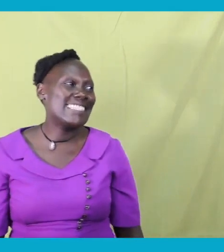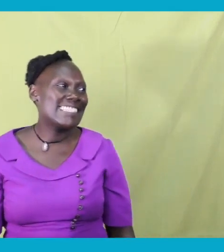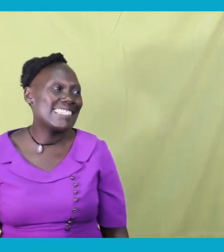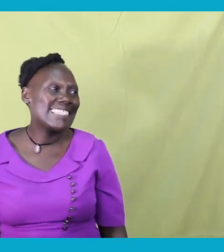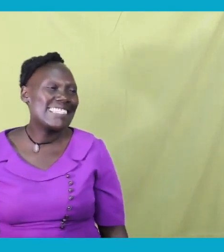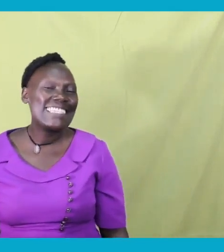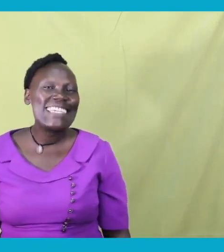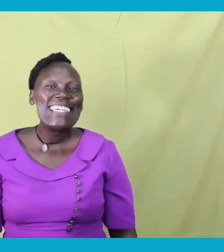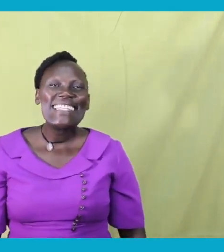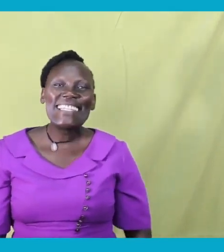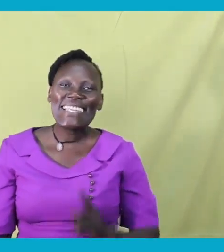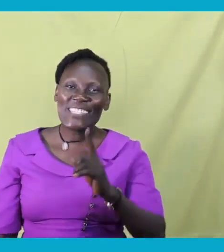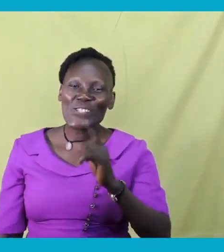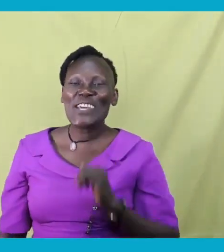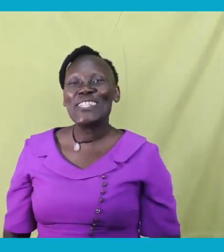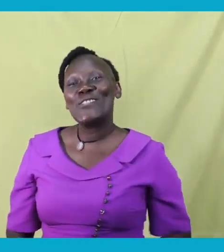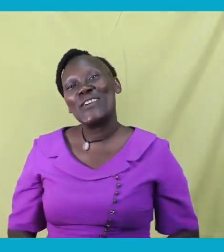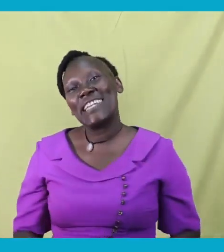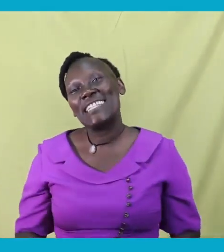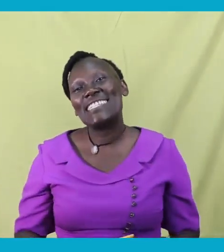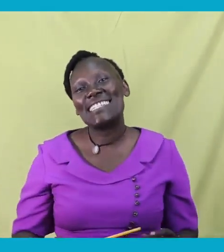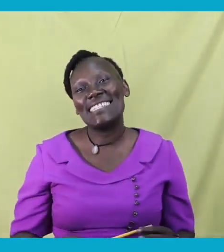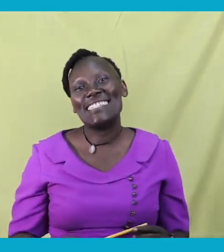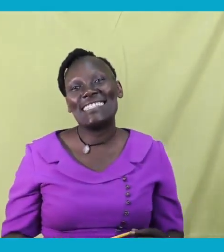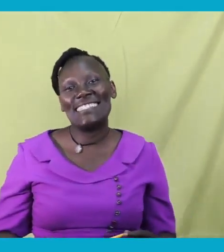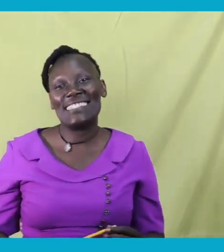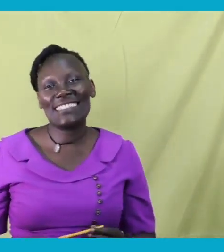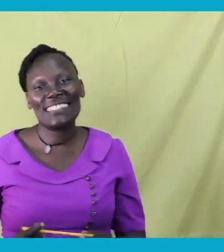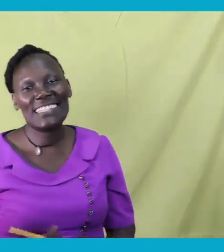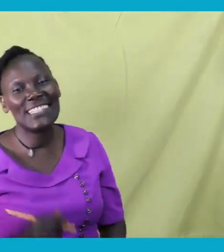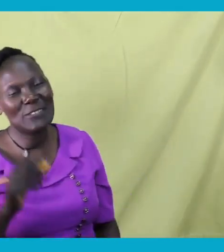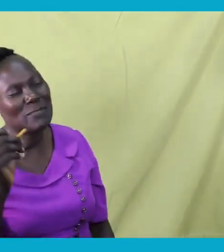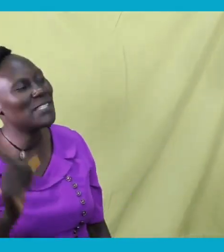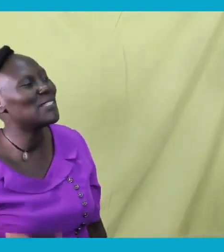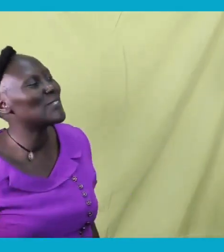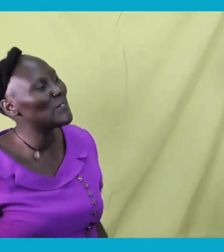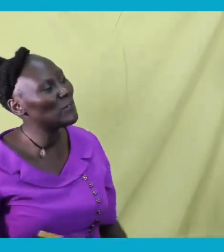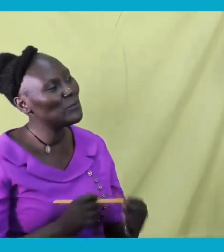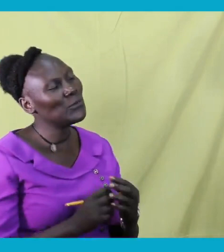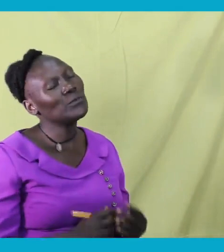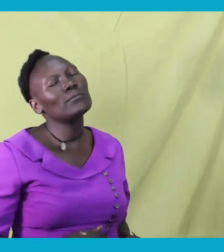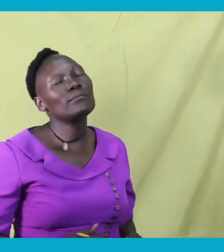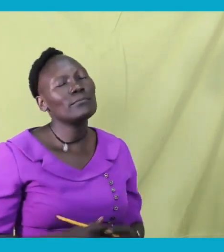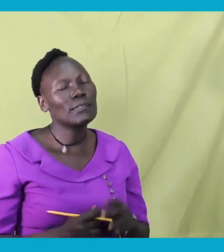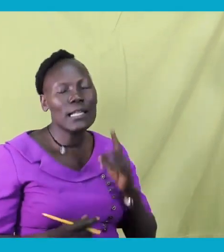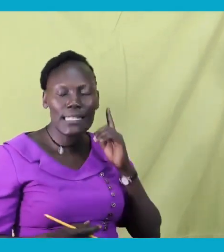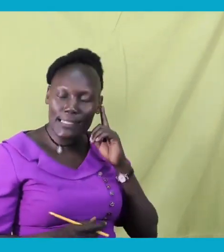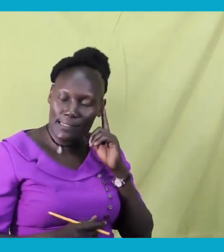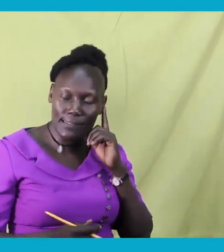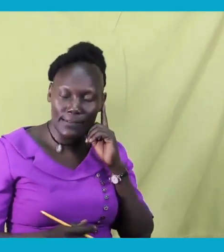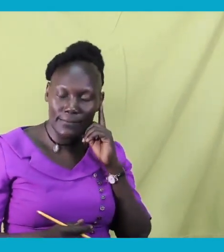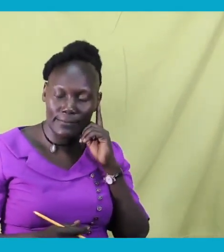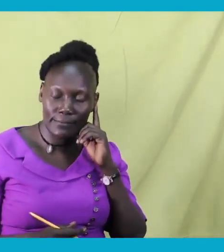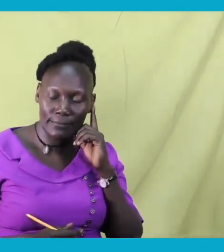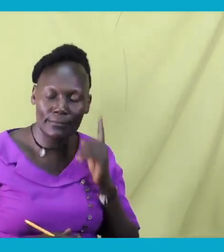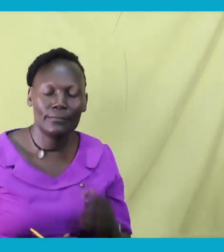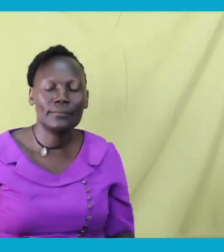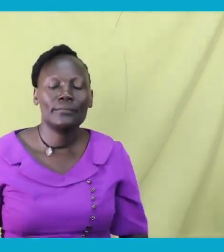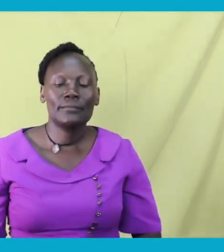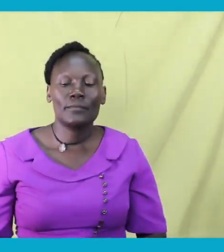very much. Now let's try to write a sentence. Get your pencil.